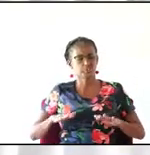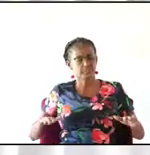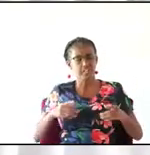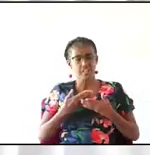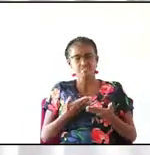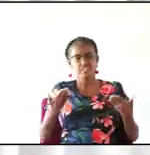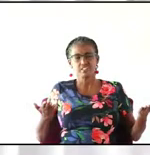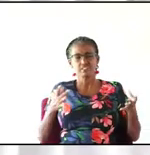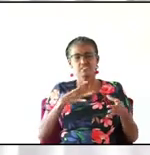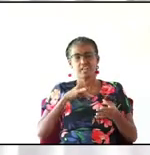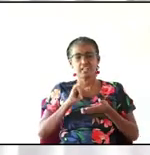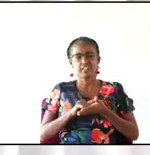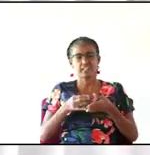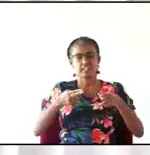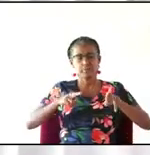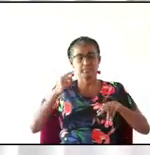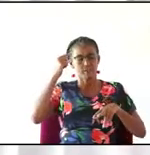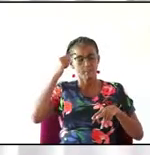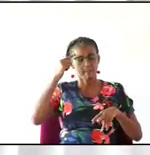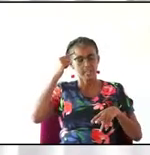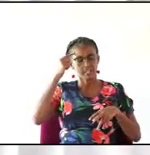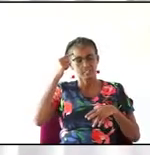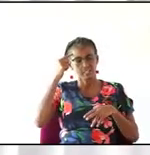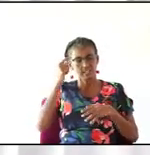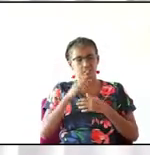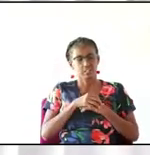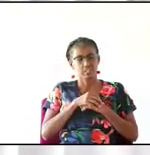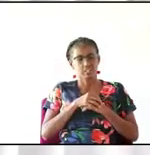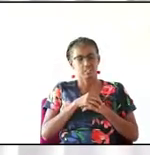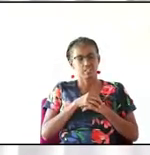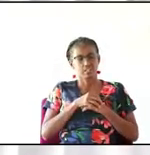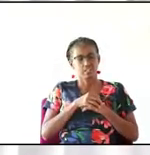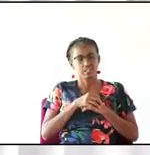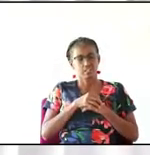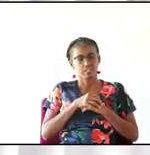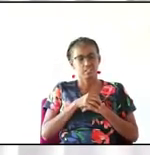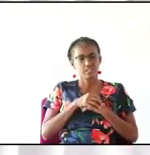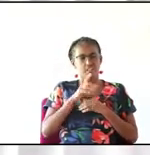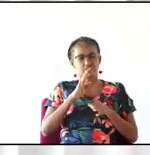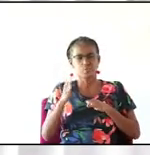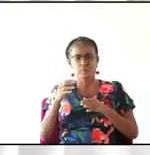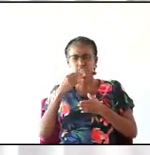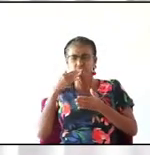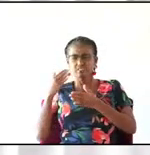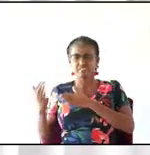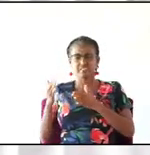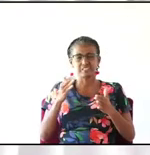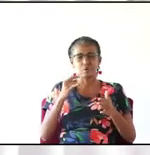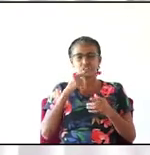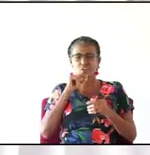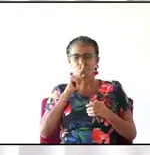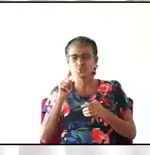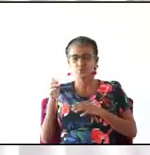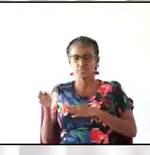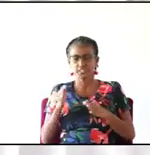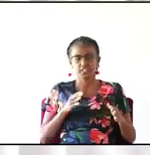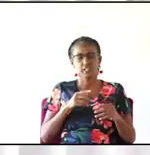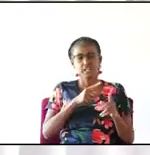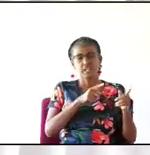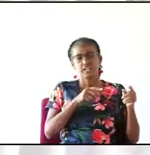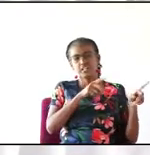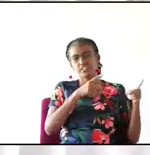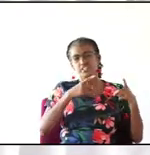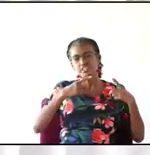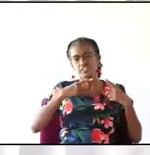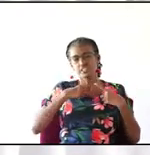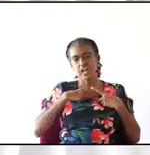him? And all of those things is on one side of your brain, and the other side of your brain is telling that you need to trust God. And I had to really cry